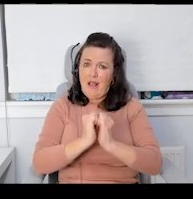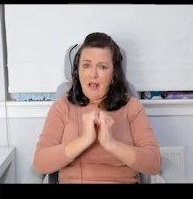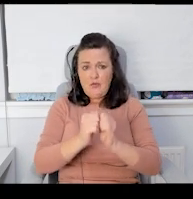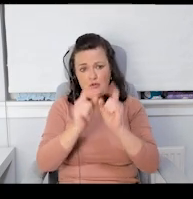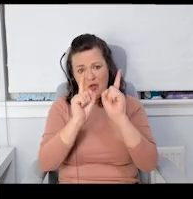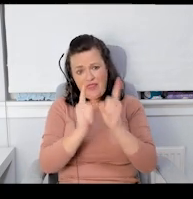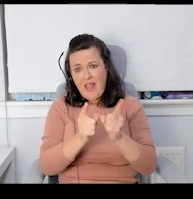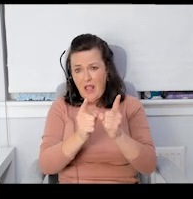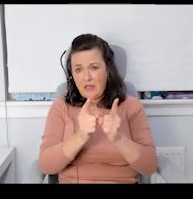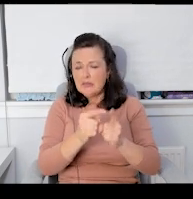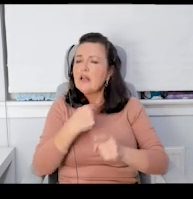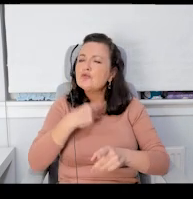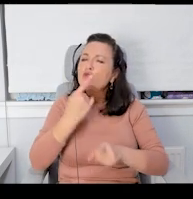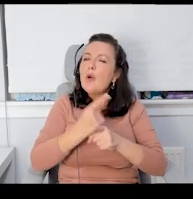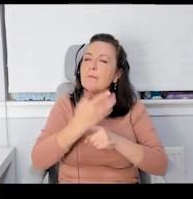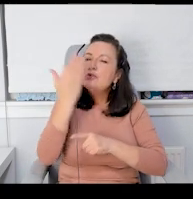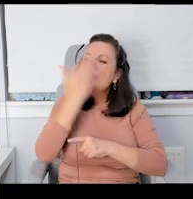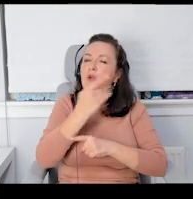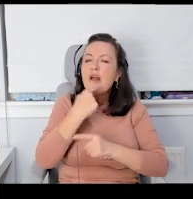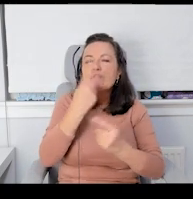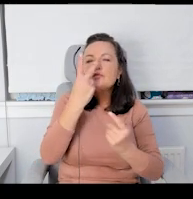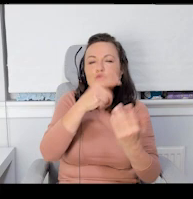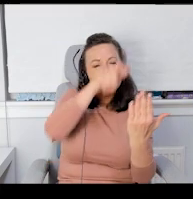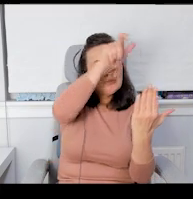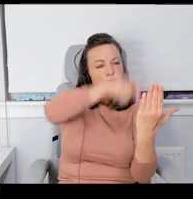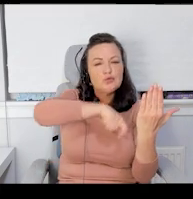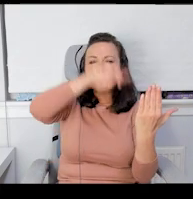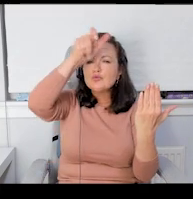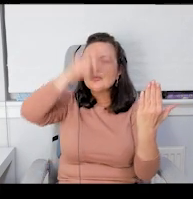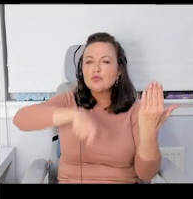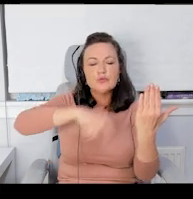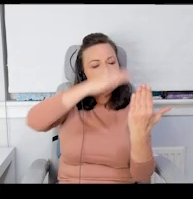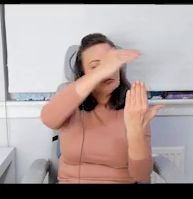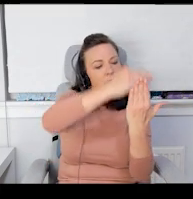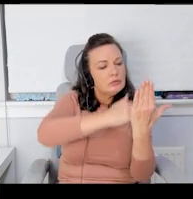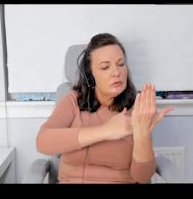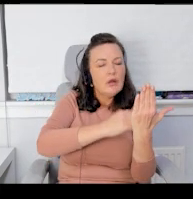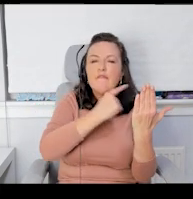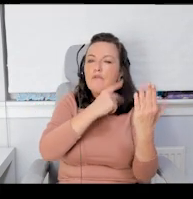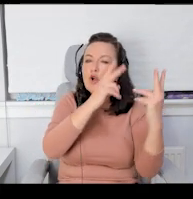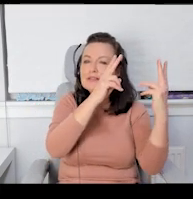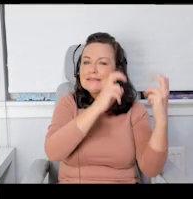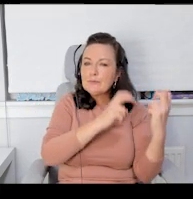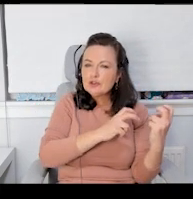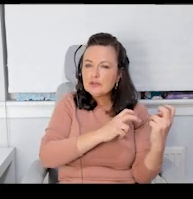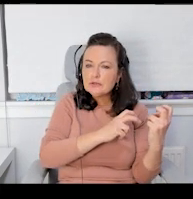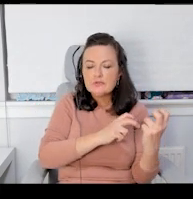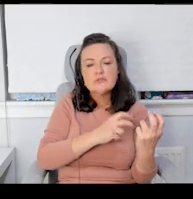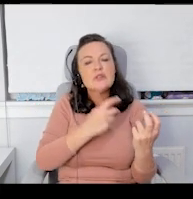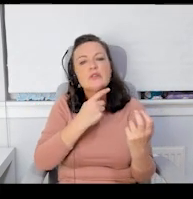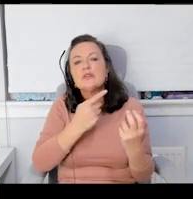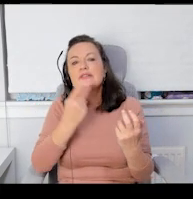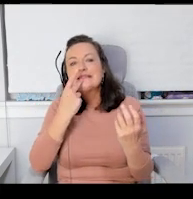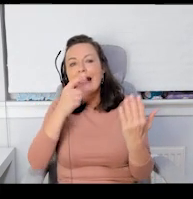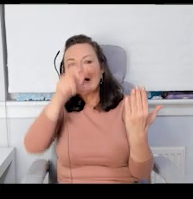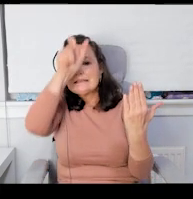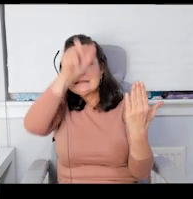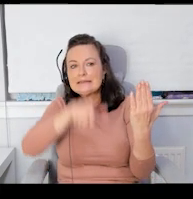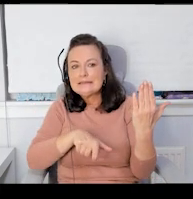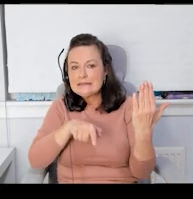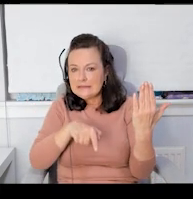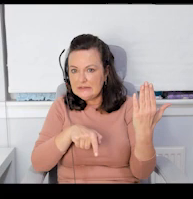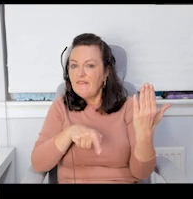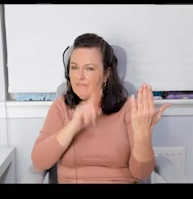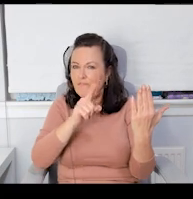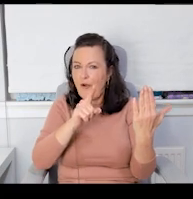that's allocated for college partnership, which is tends to be across most schools, will be a time, and for us it's a Tuesday, Thursday afternoon. So